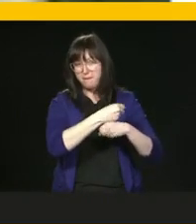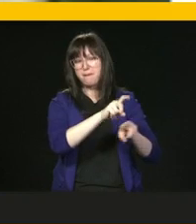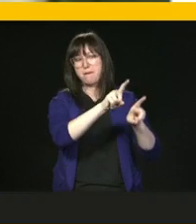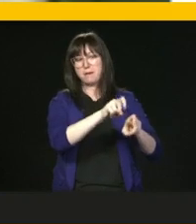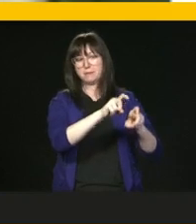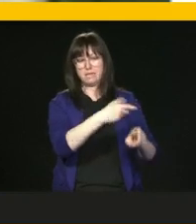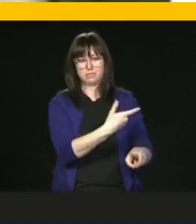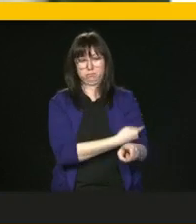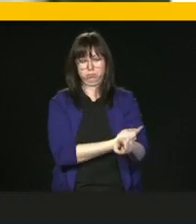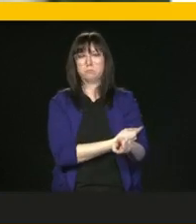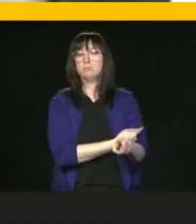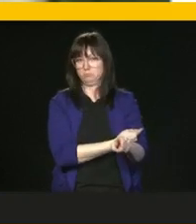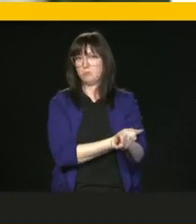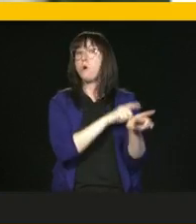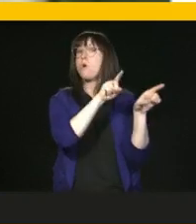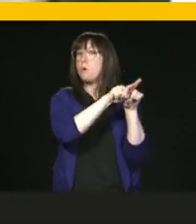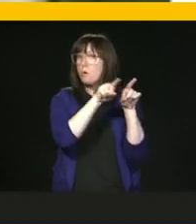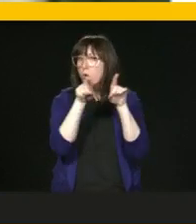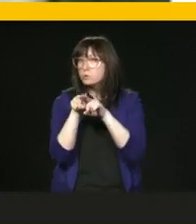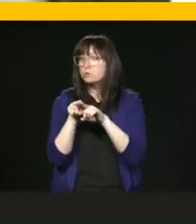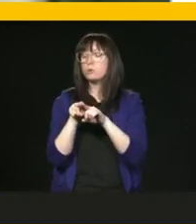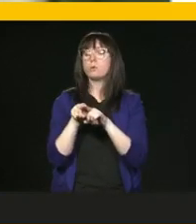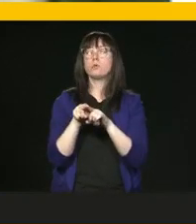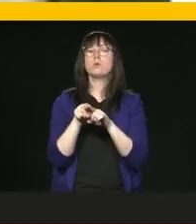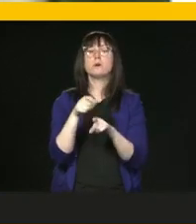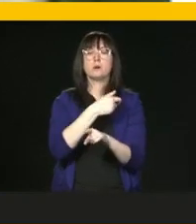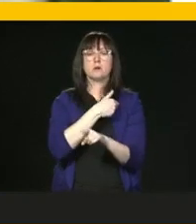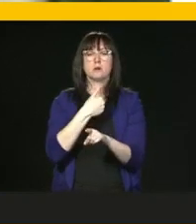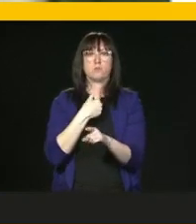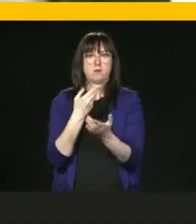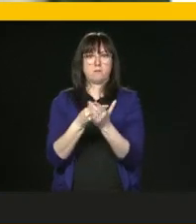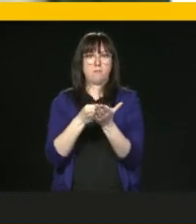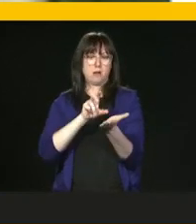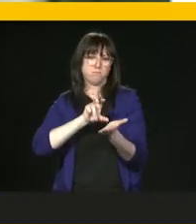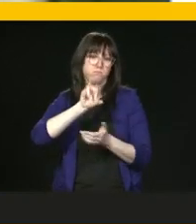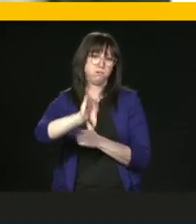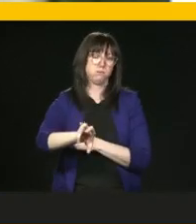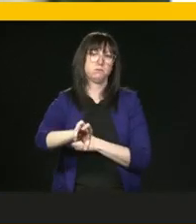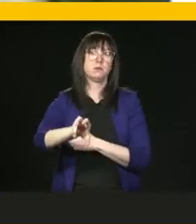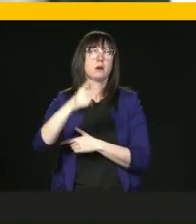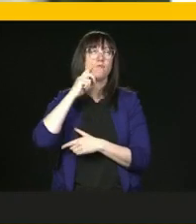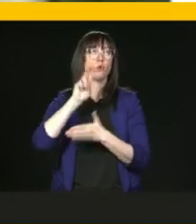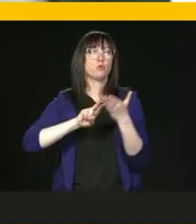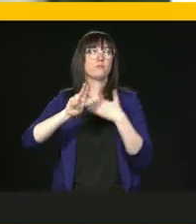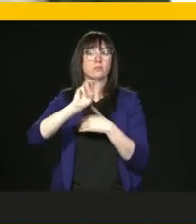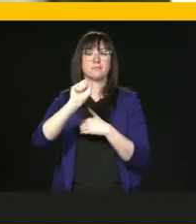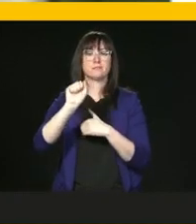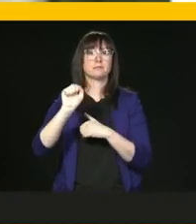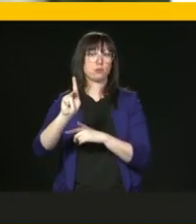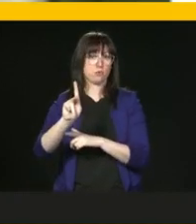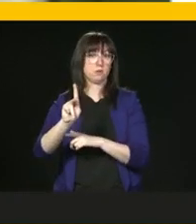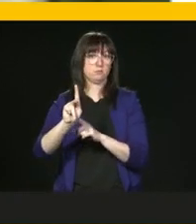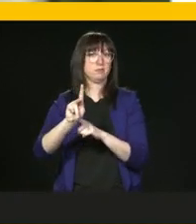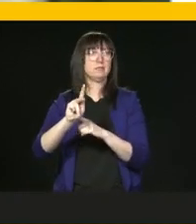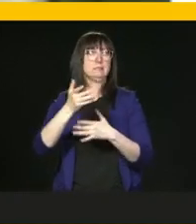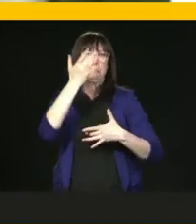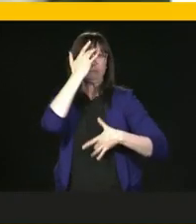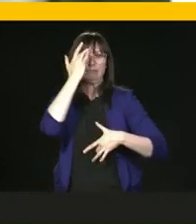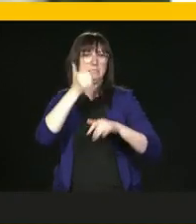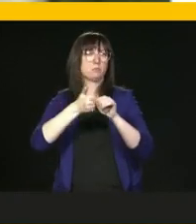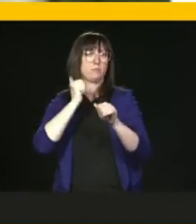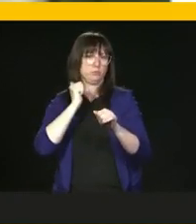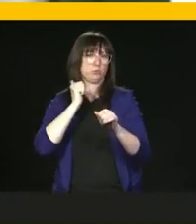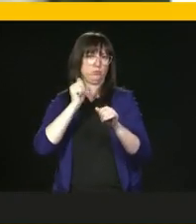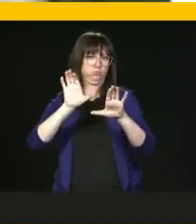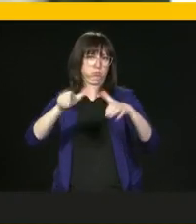time, we have provided funds to vaccine and infectious disease organizations in